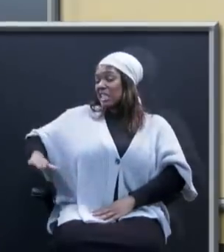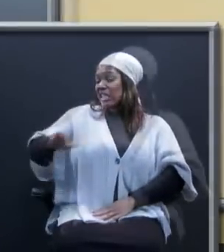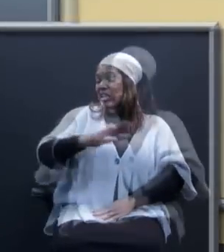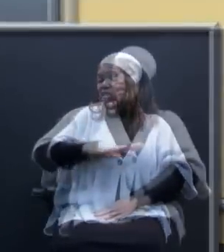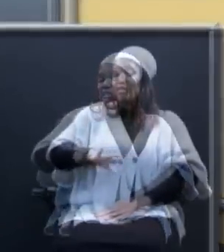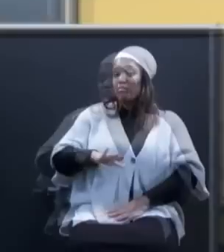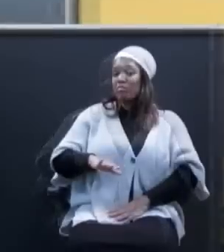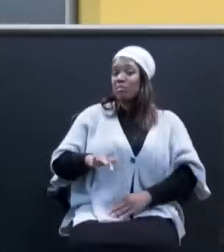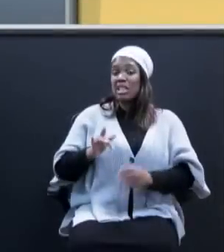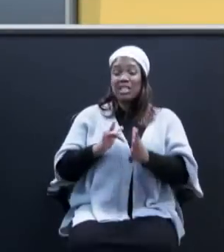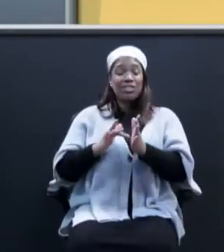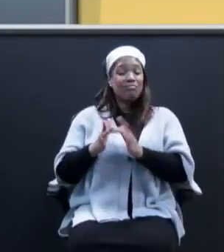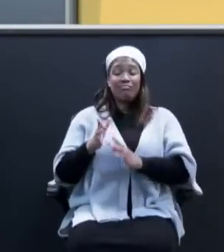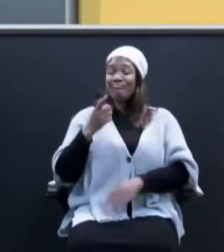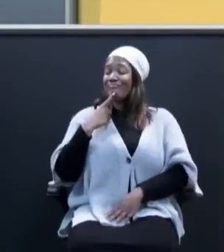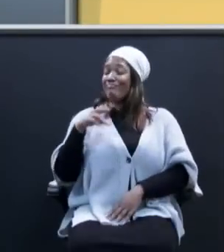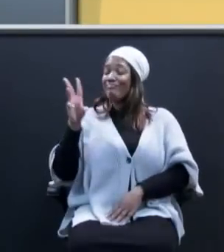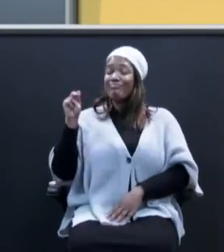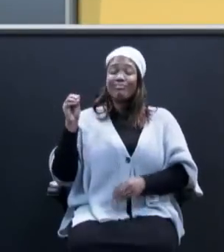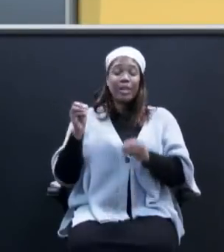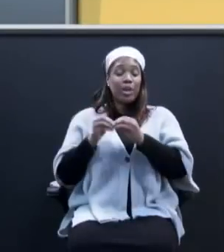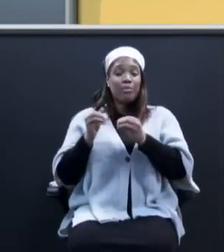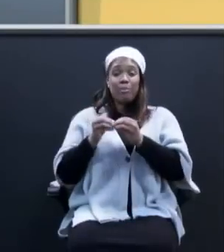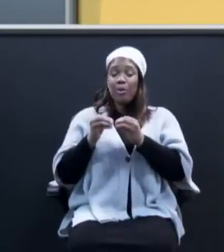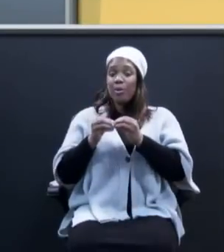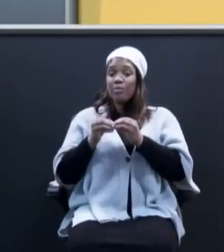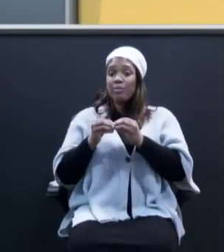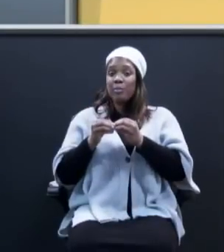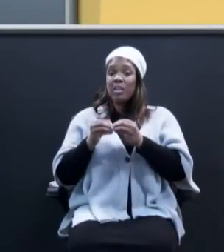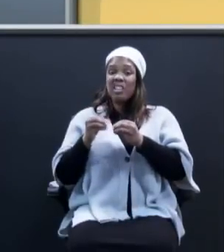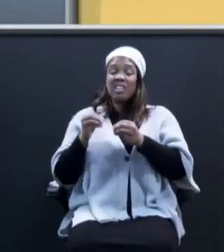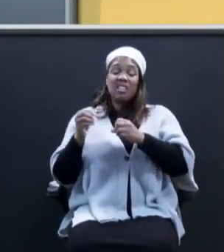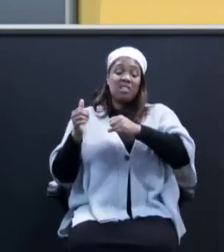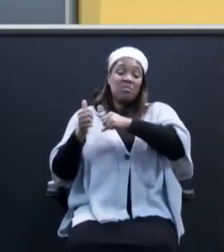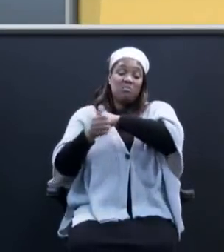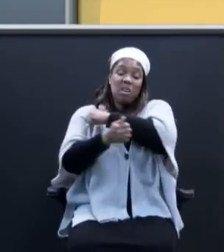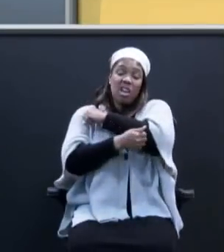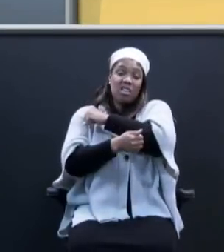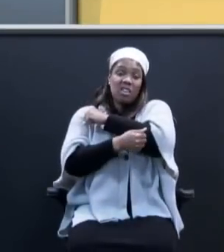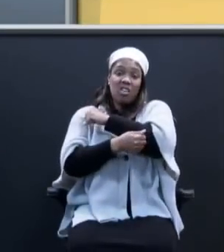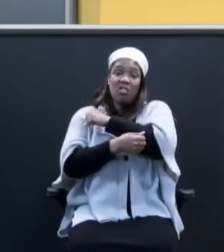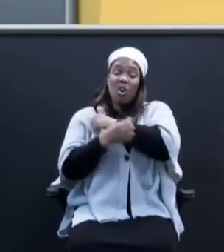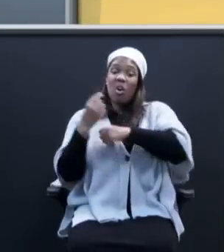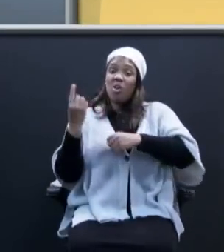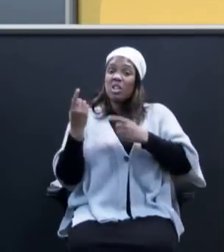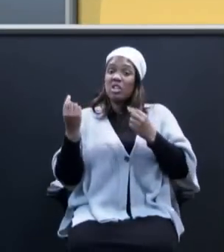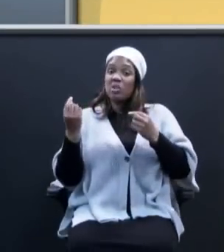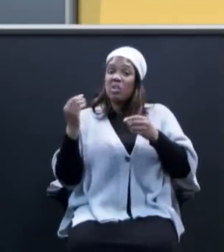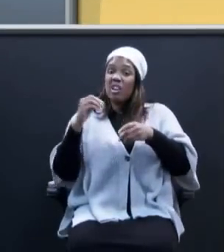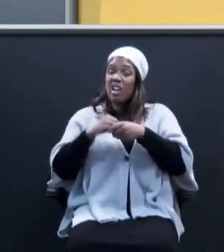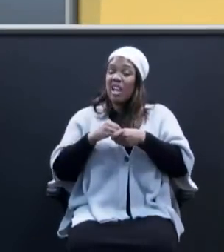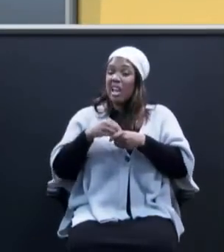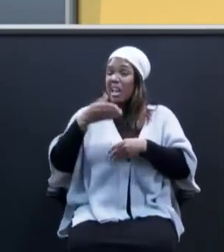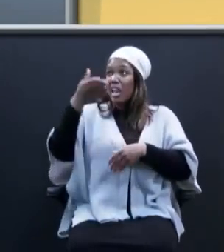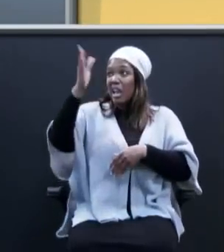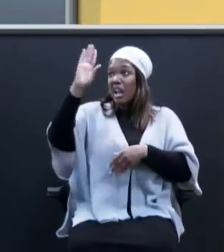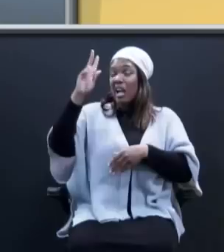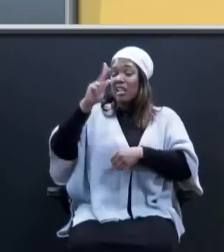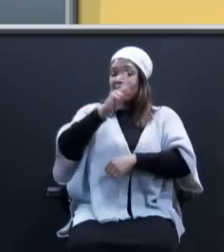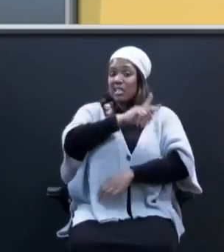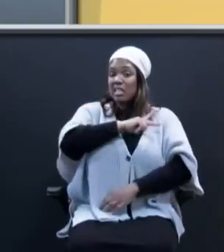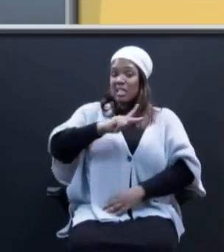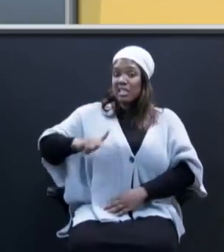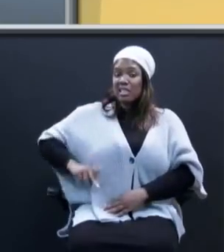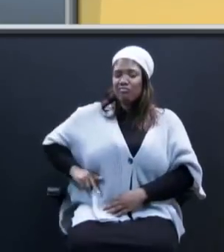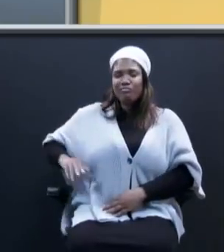no more, Jesus said, until I do it anew with you in my Father's kingdom. That used to really puzzle me because Jesus is going to